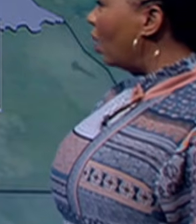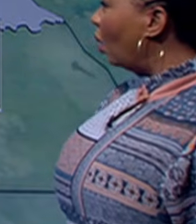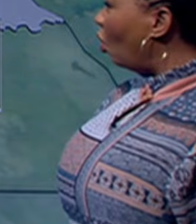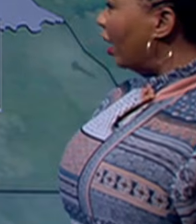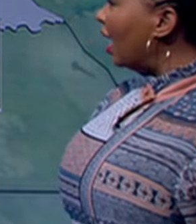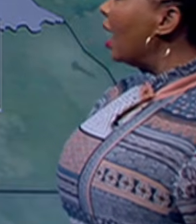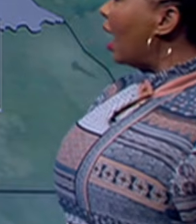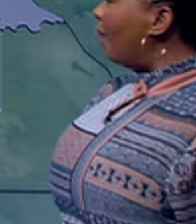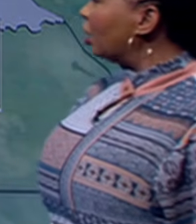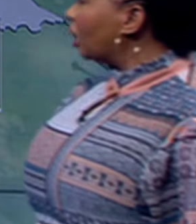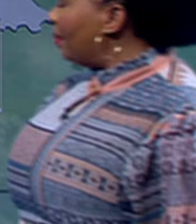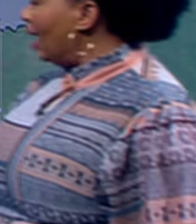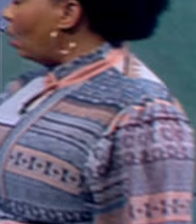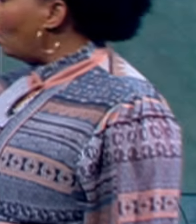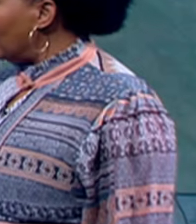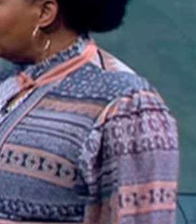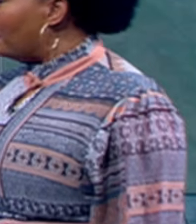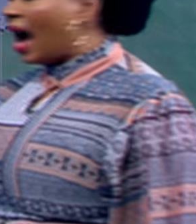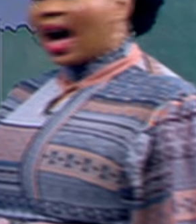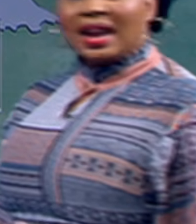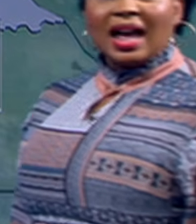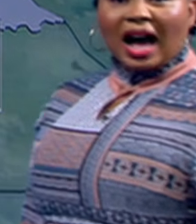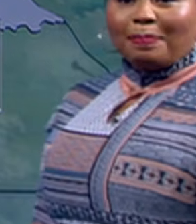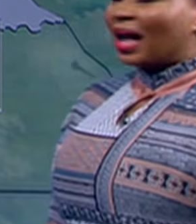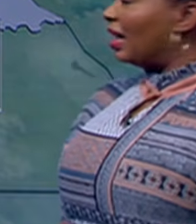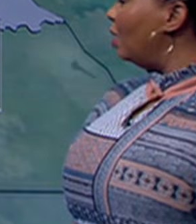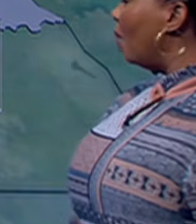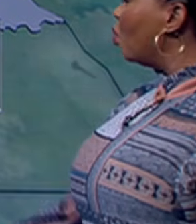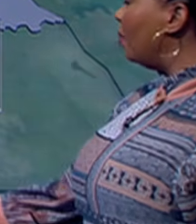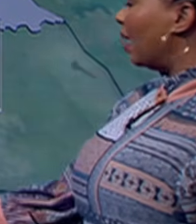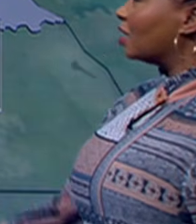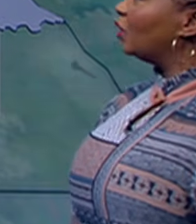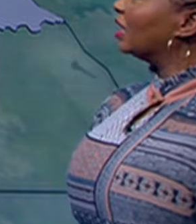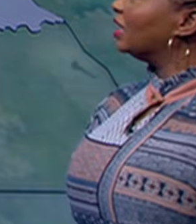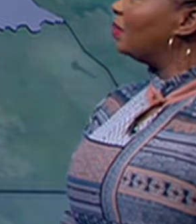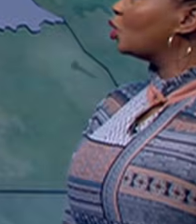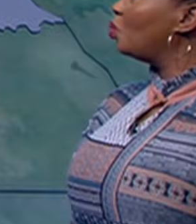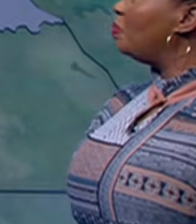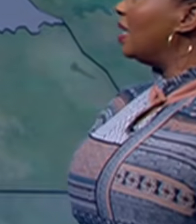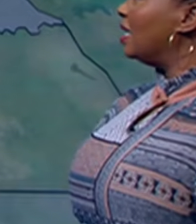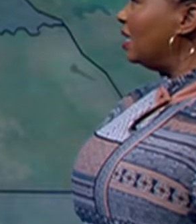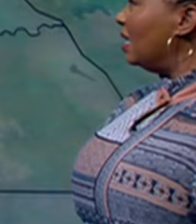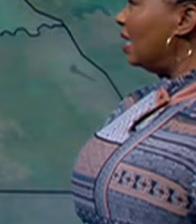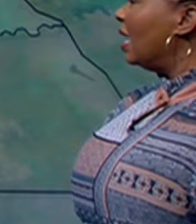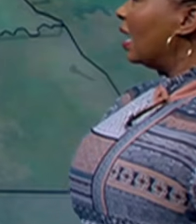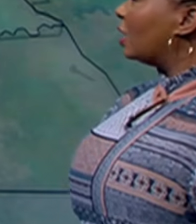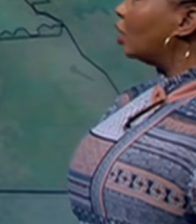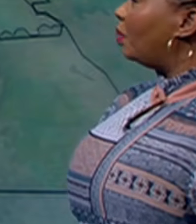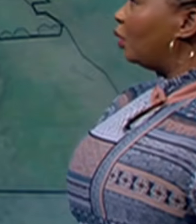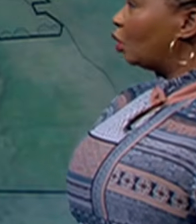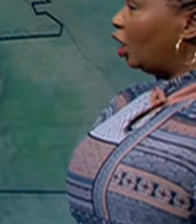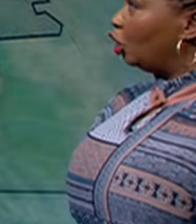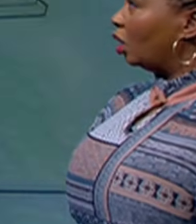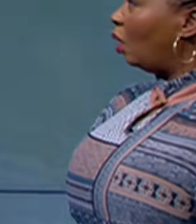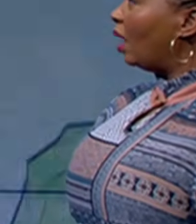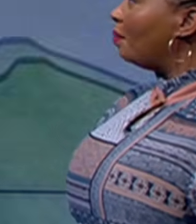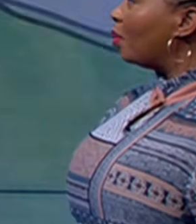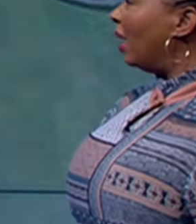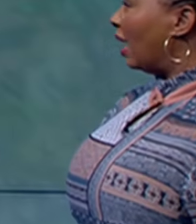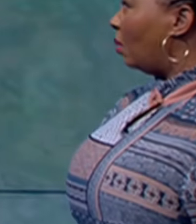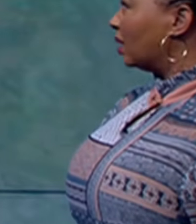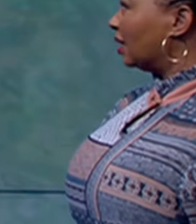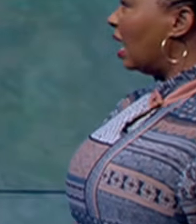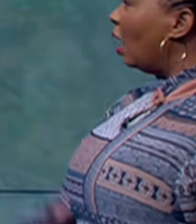lebelela wena o leng gona ga Mashabela gona Diphagane ga Phatla le Mamune Bekasford ka tše 24 ge re tšwela pele jwale le tšona